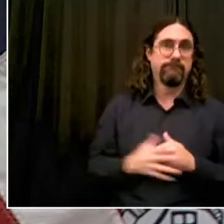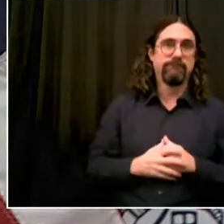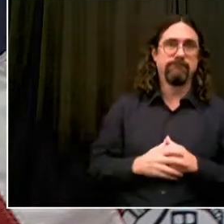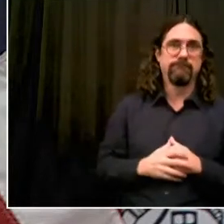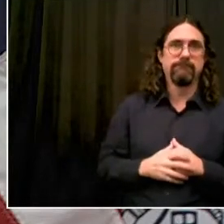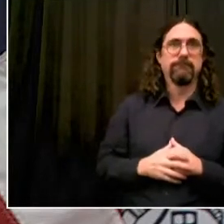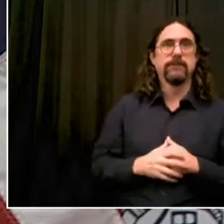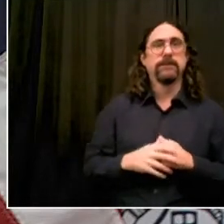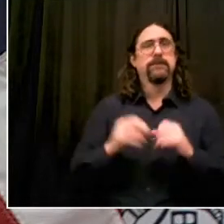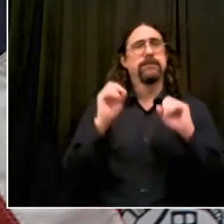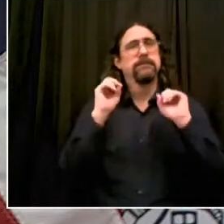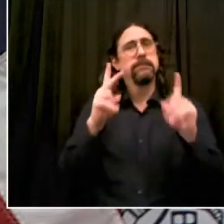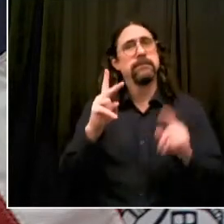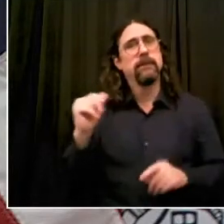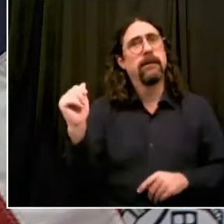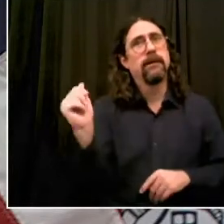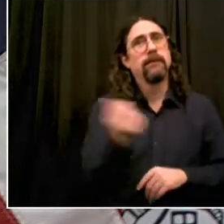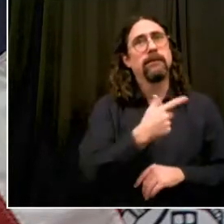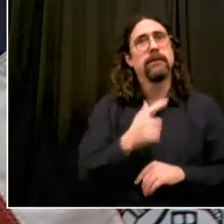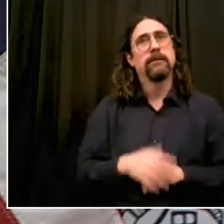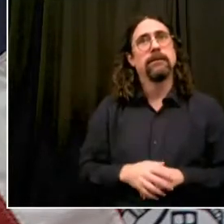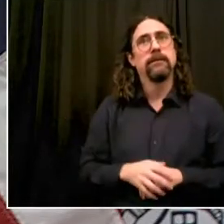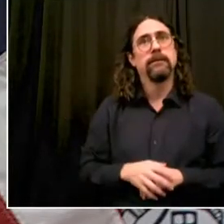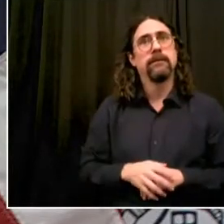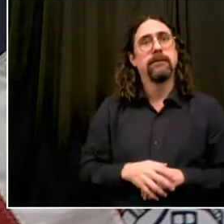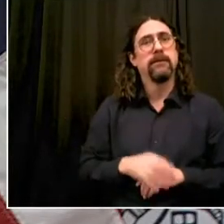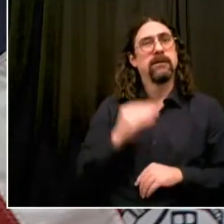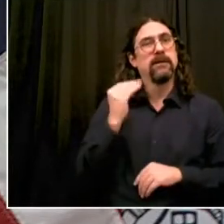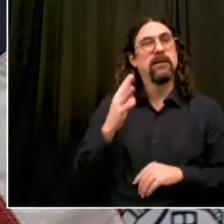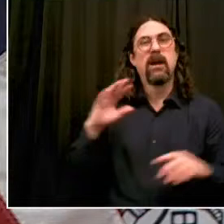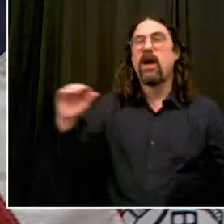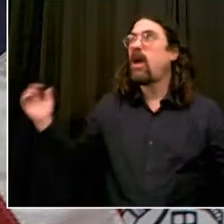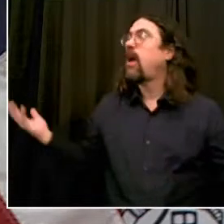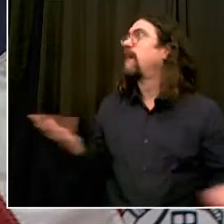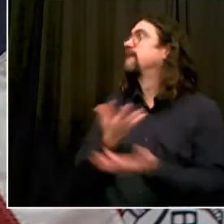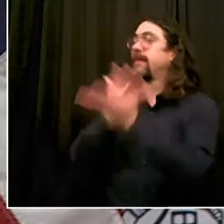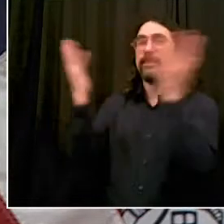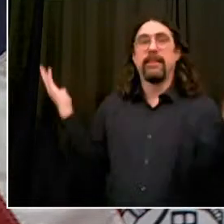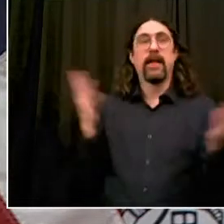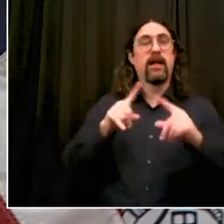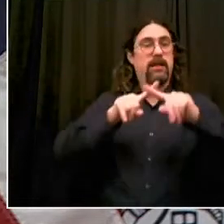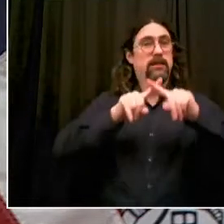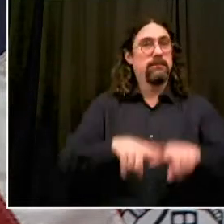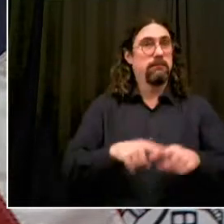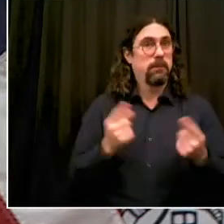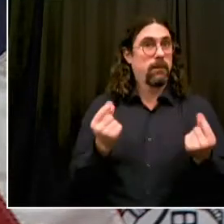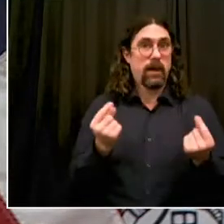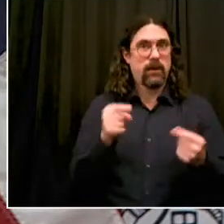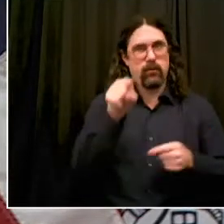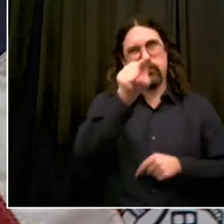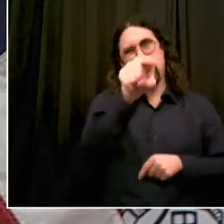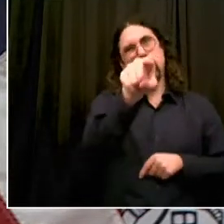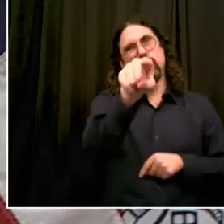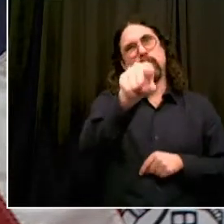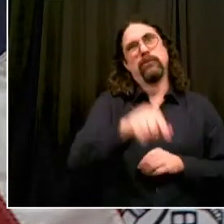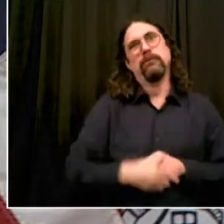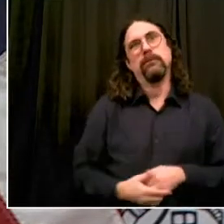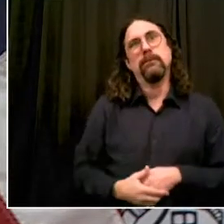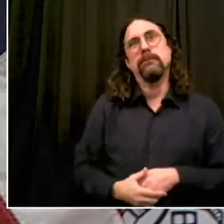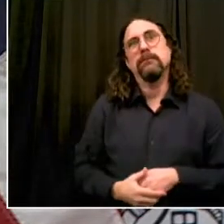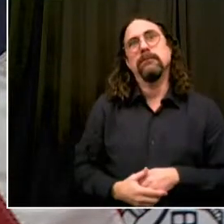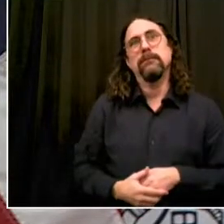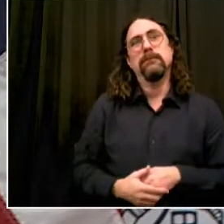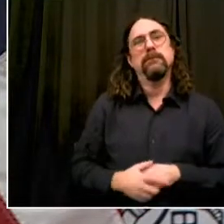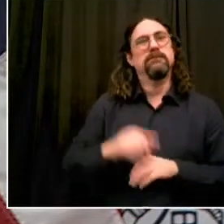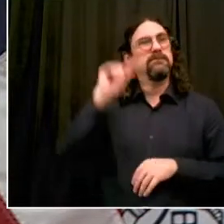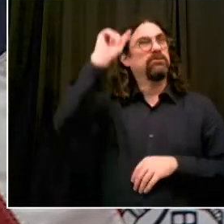the coronavirus is that government has such an important role to play, setting the standards and giving people constant